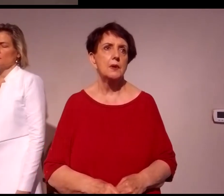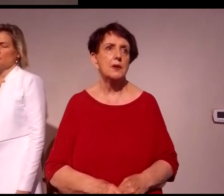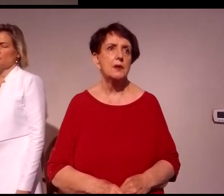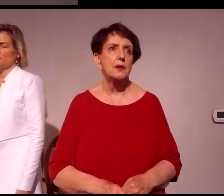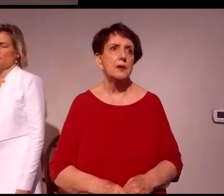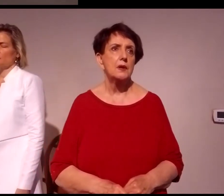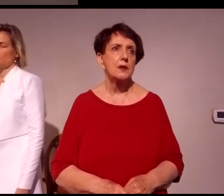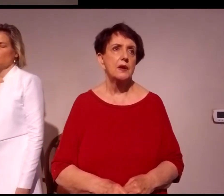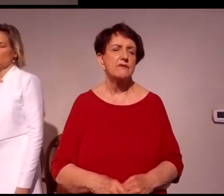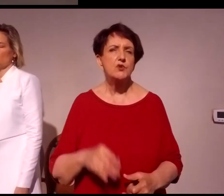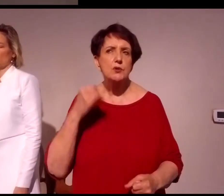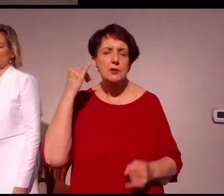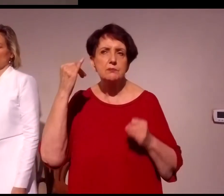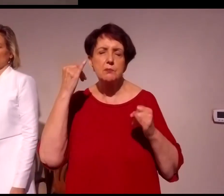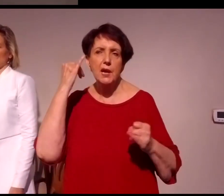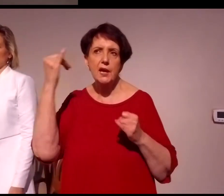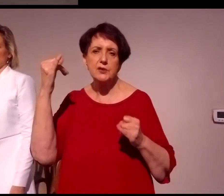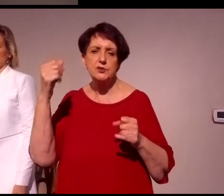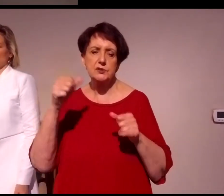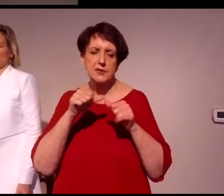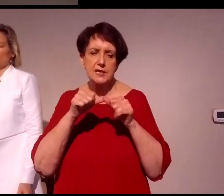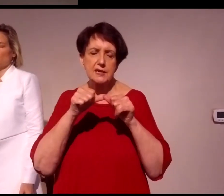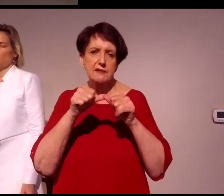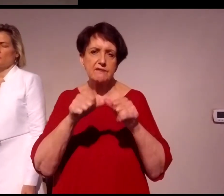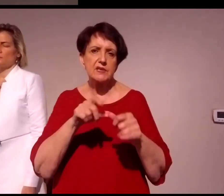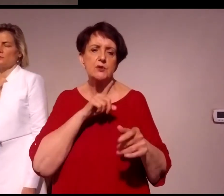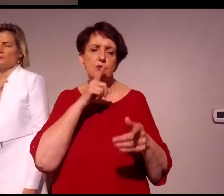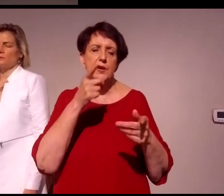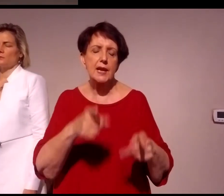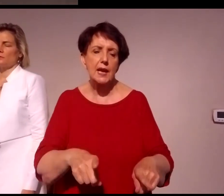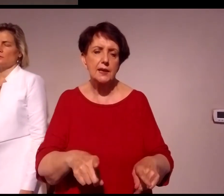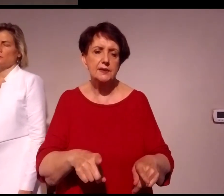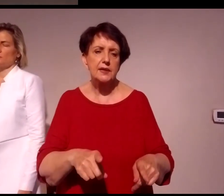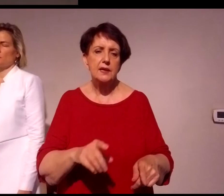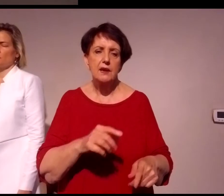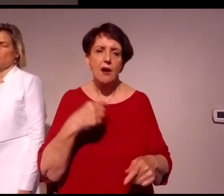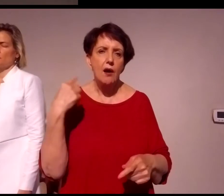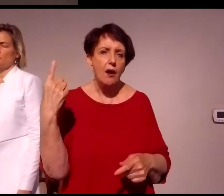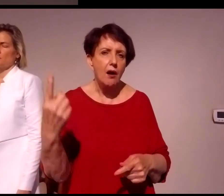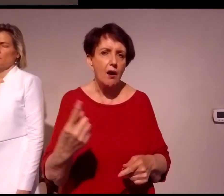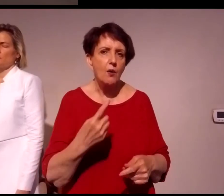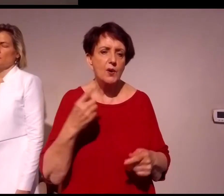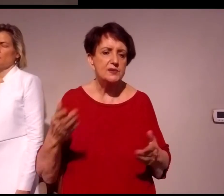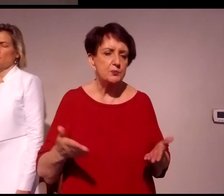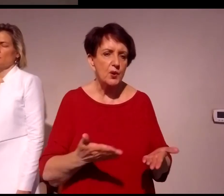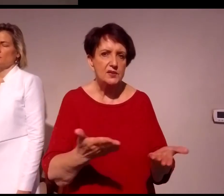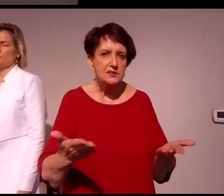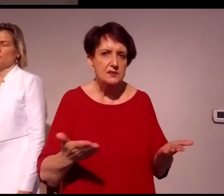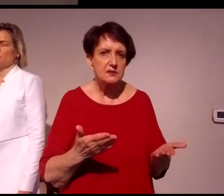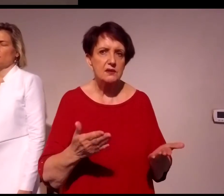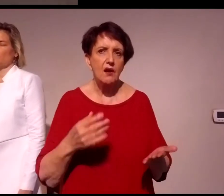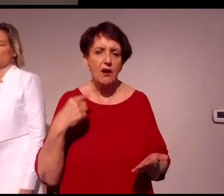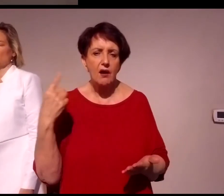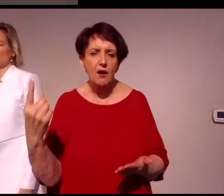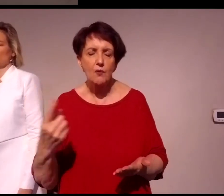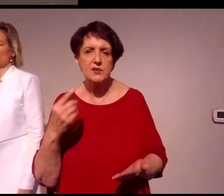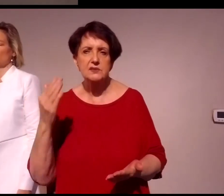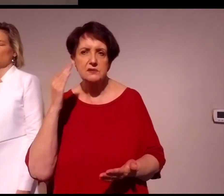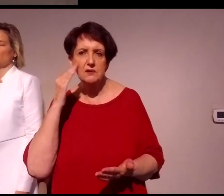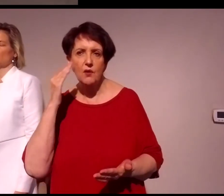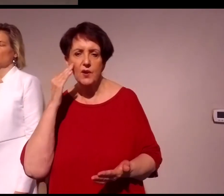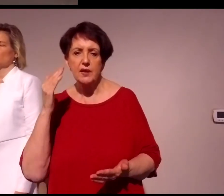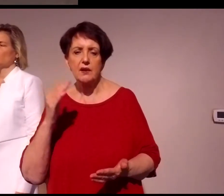And if we imagine this infinite reality, omniscient, omnipotent, and omnipresent, what must we know to be true about it? It